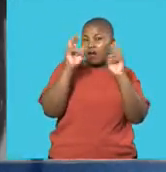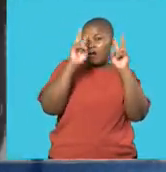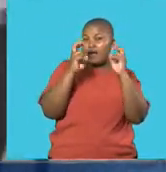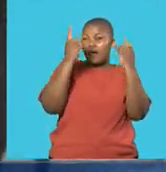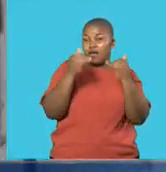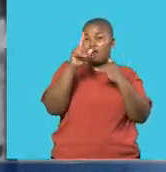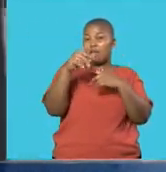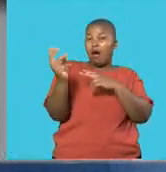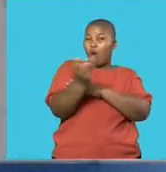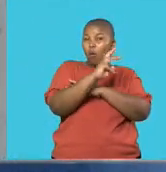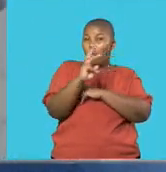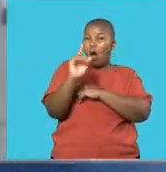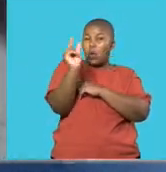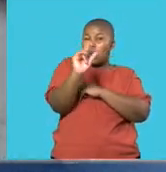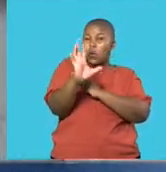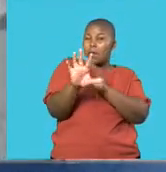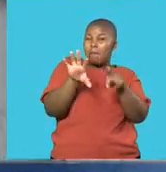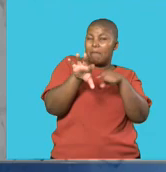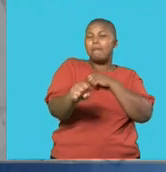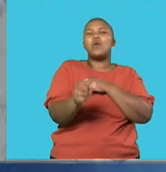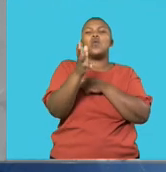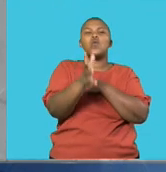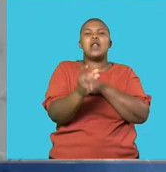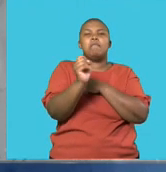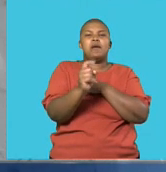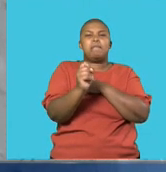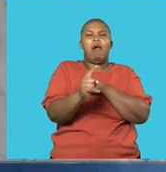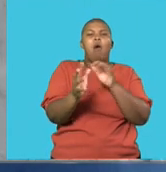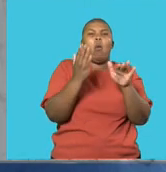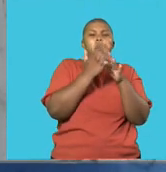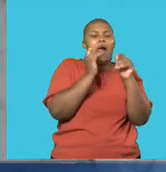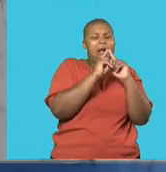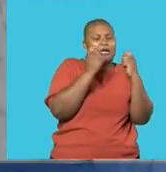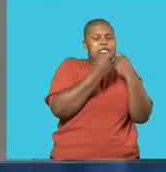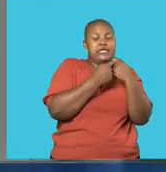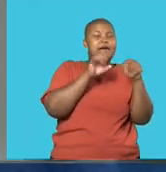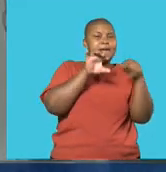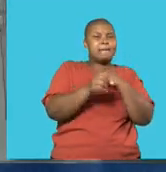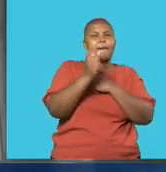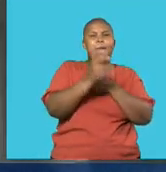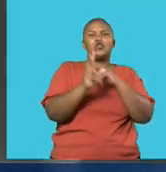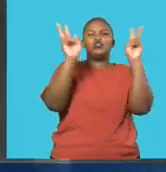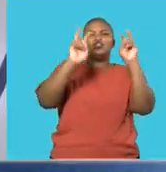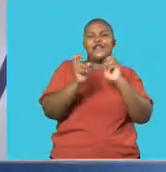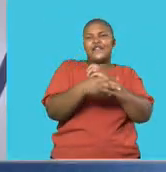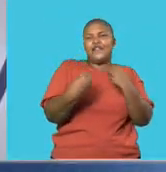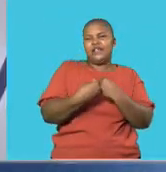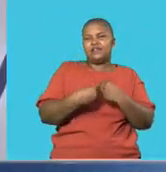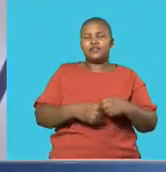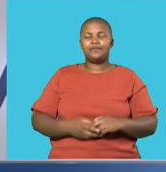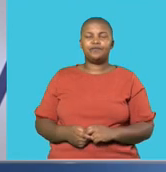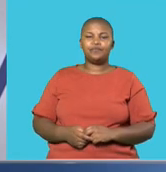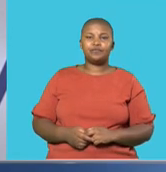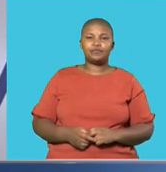on all those who are involved in what seems to be a syndicate dealing with stolen electricity infrastructure. But also,